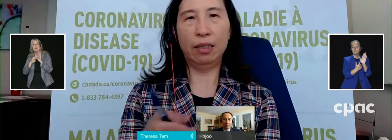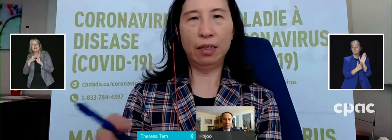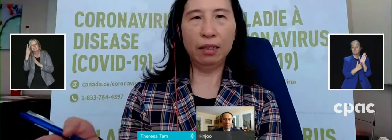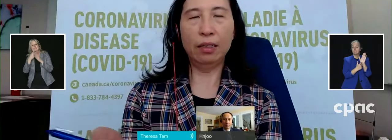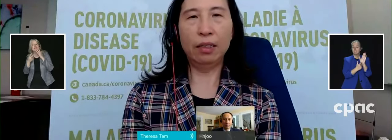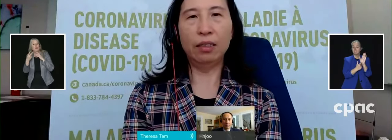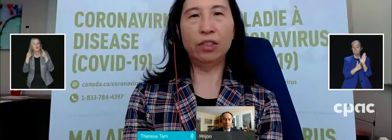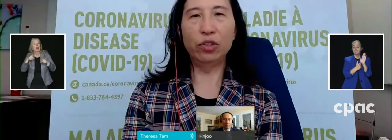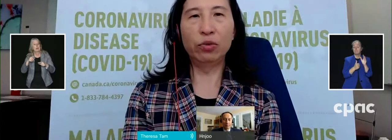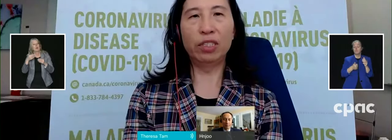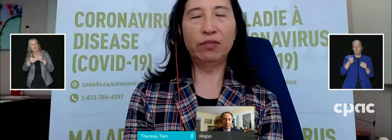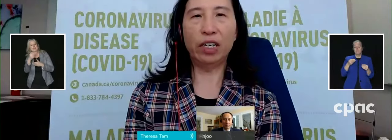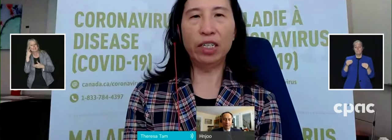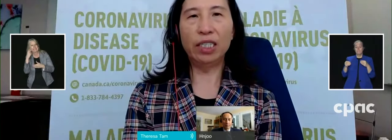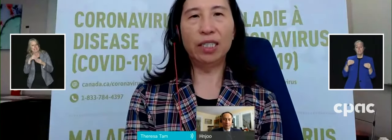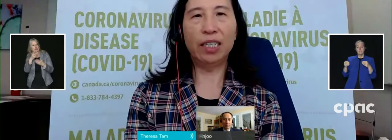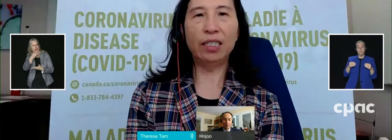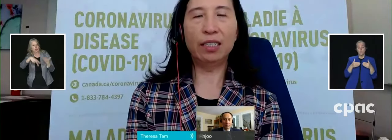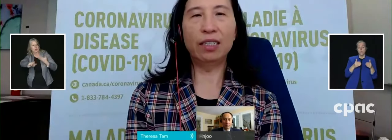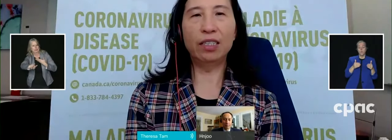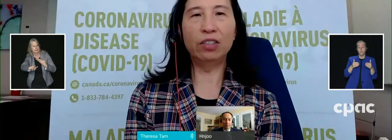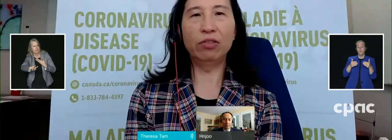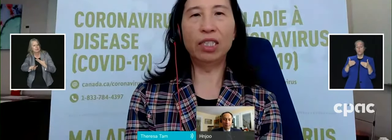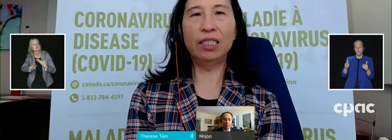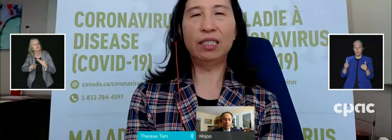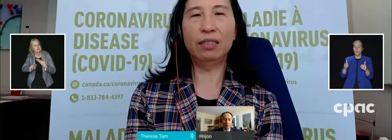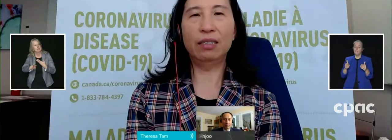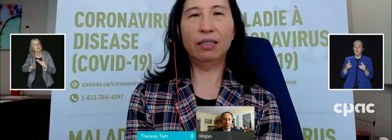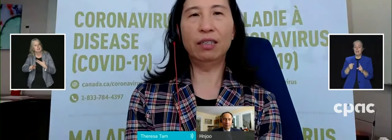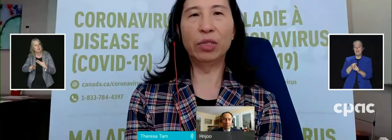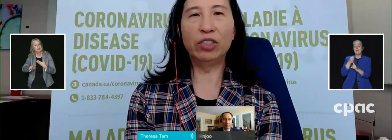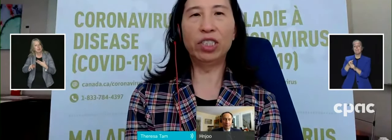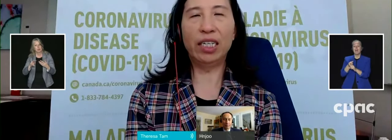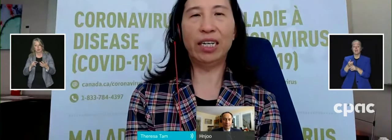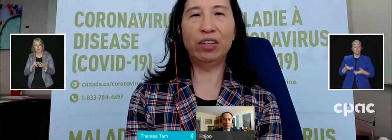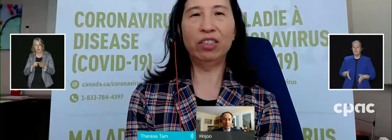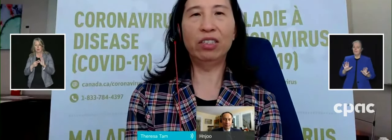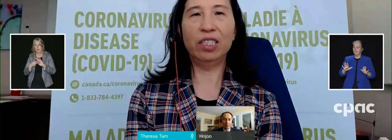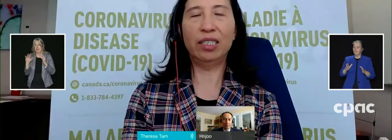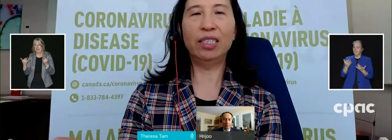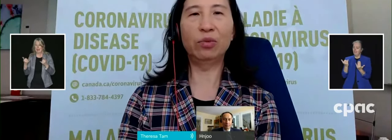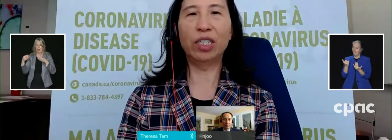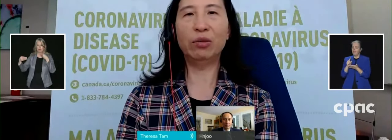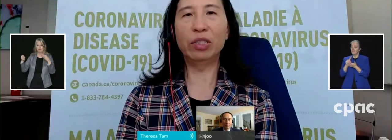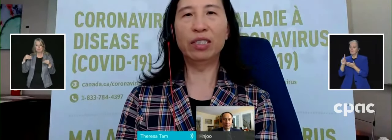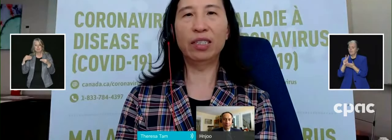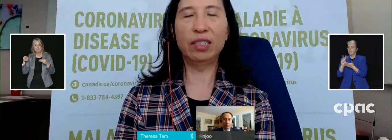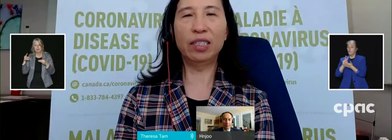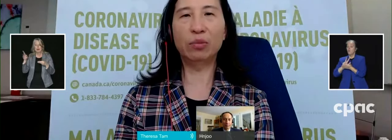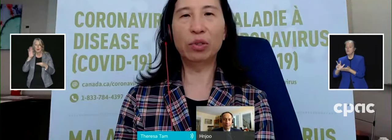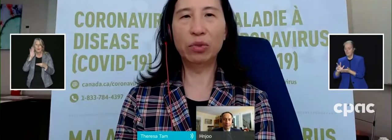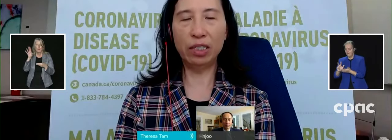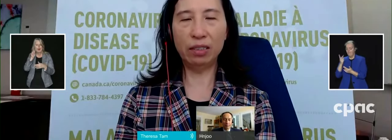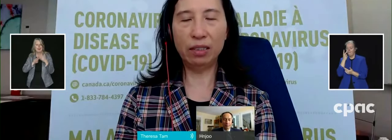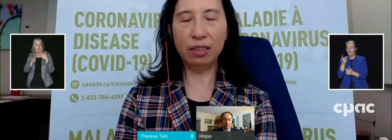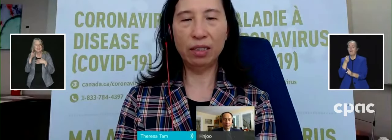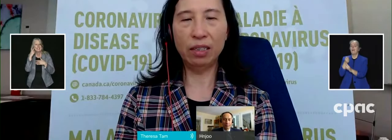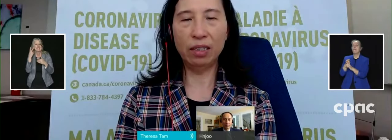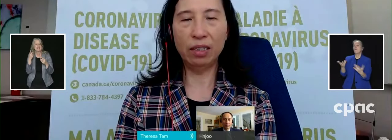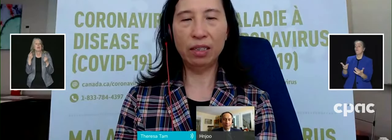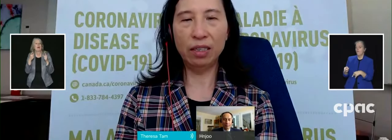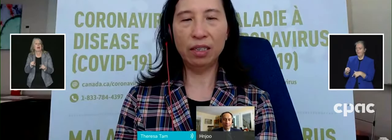is the issue with this virus, is that you release your measures now, you're going to see what happens in a couple of